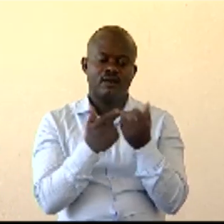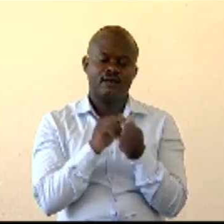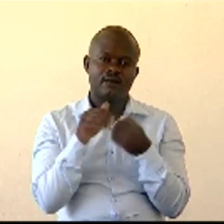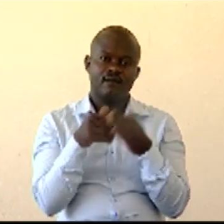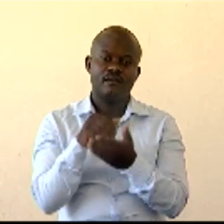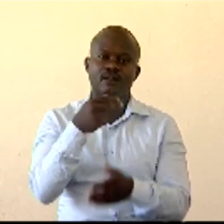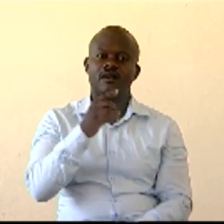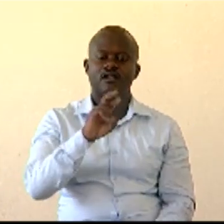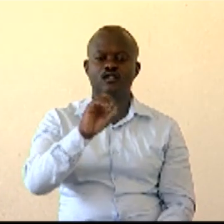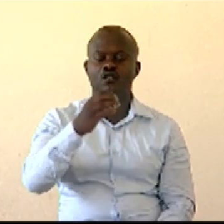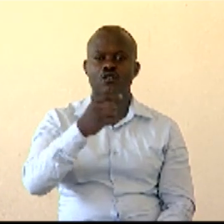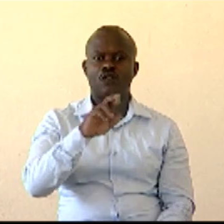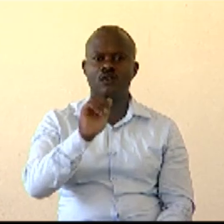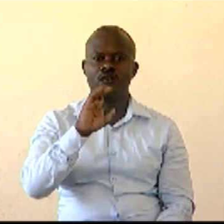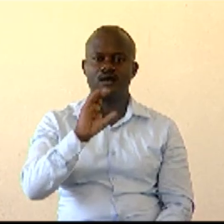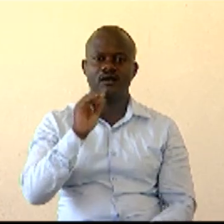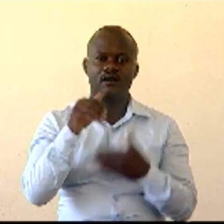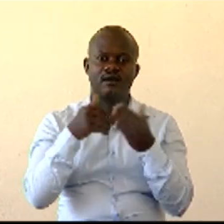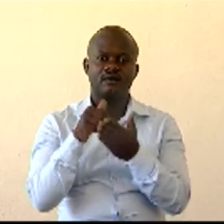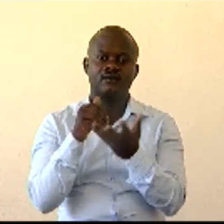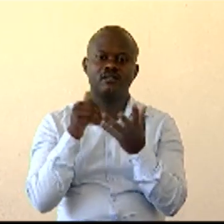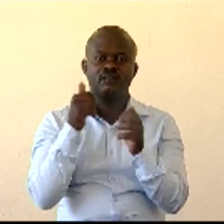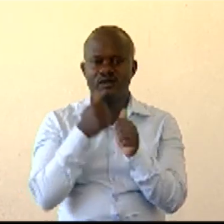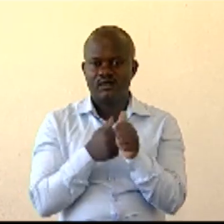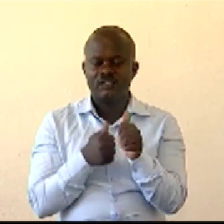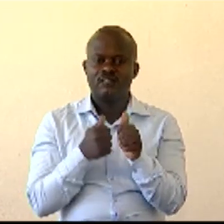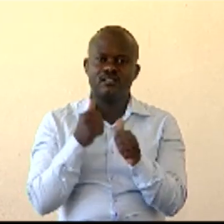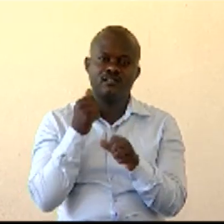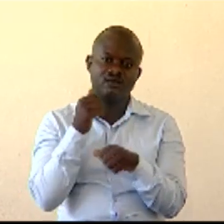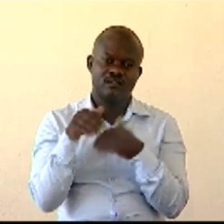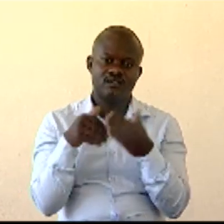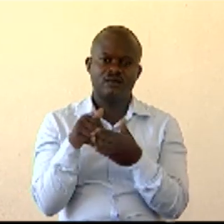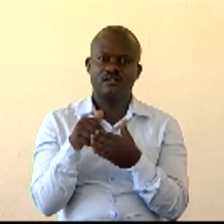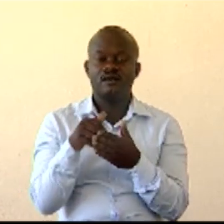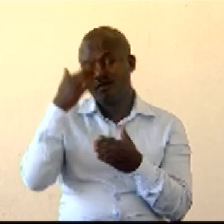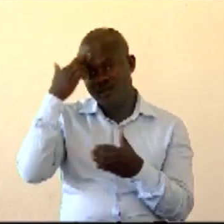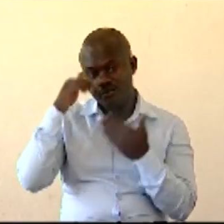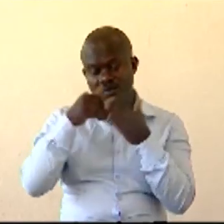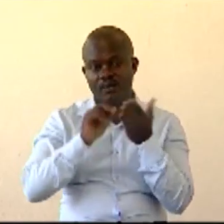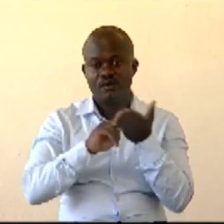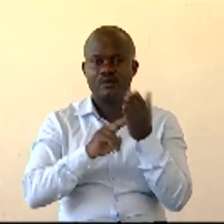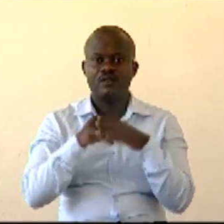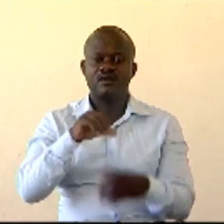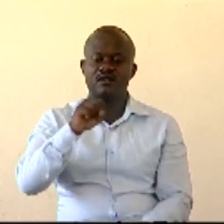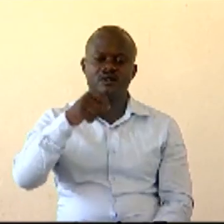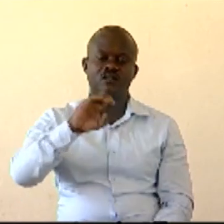of hydrochloric acid and the mass of each product formed. Remember, you use